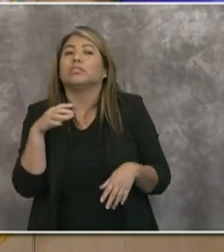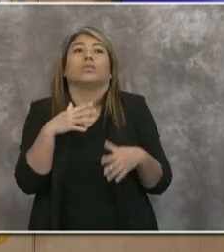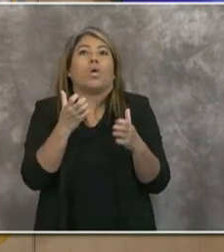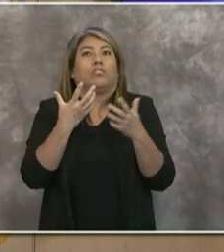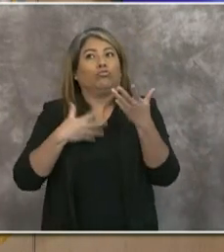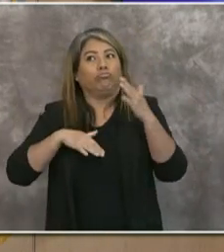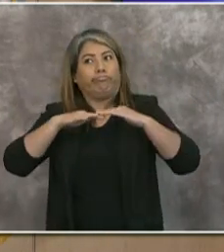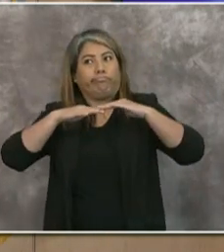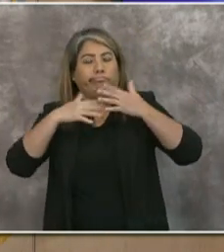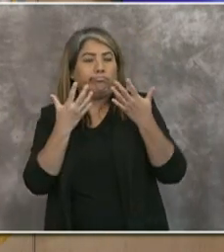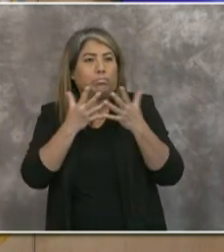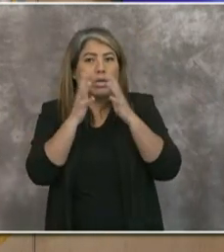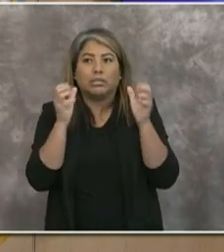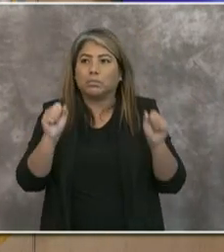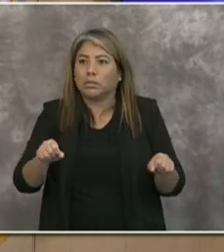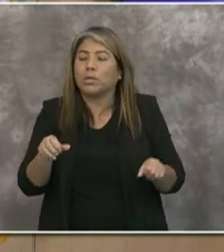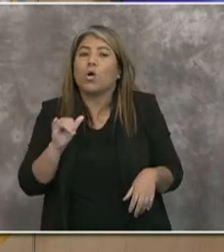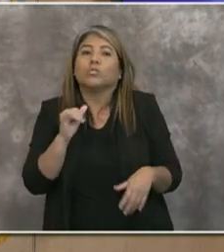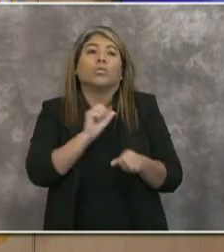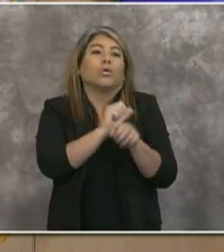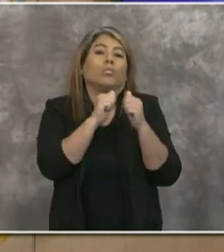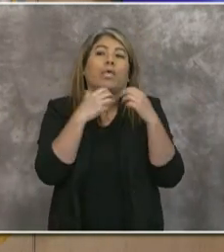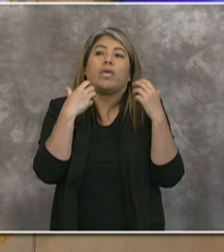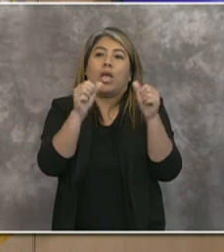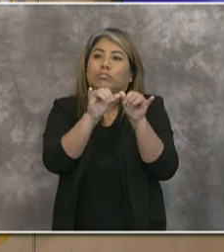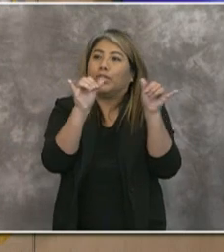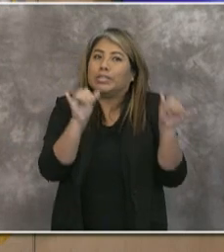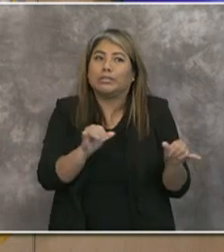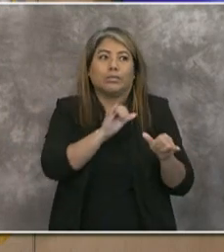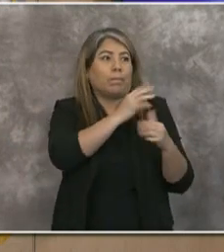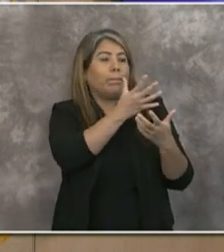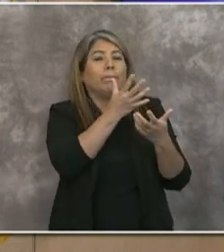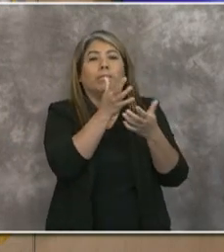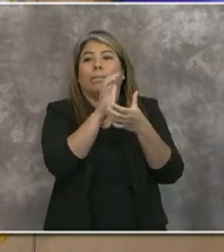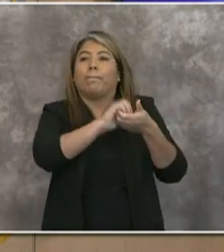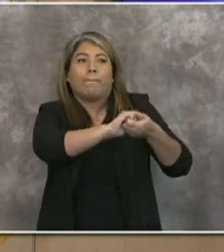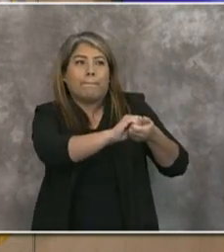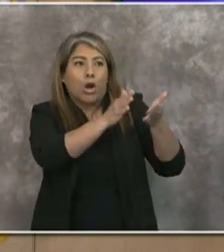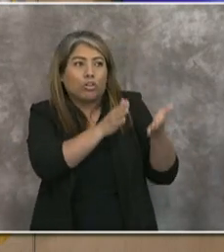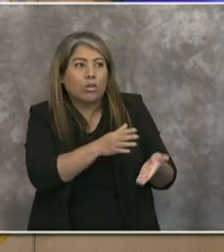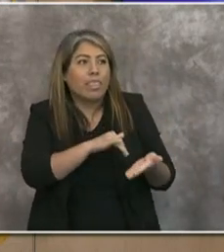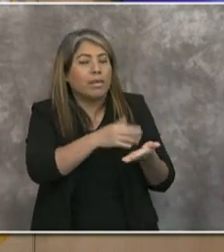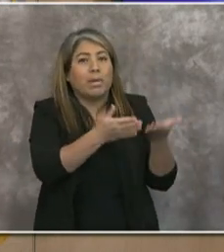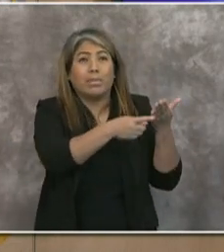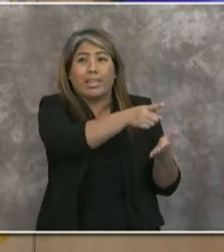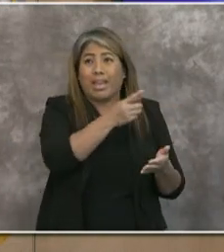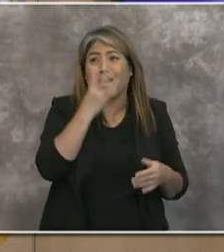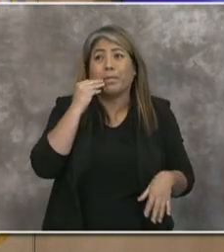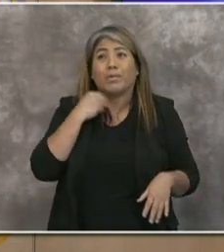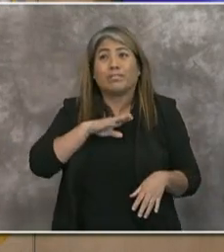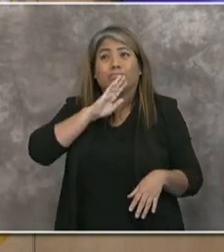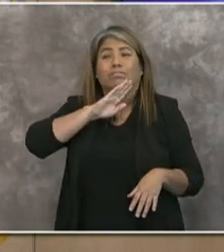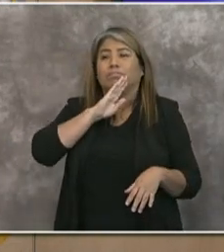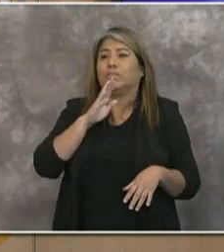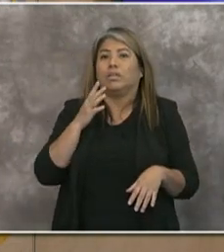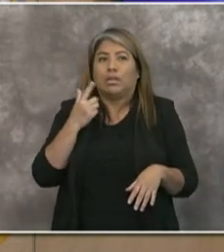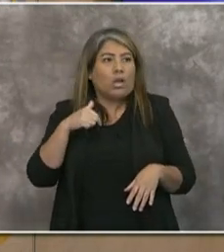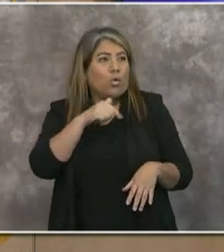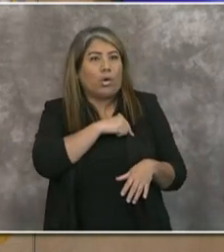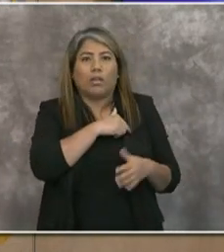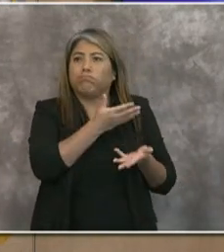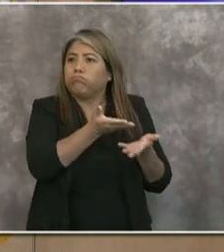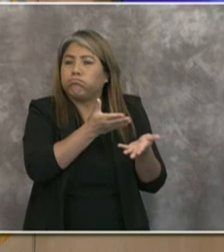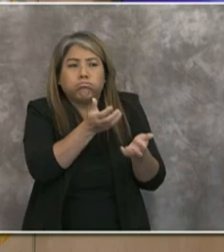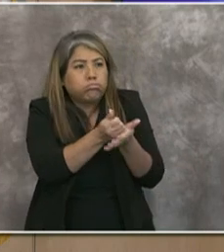a considerable amount of energy is working with our health system partners to break down any barriers that they may be facing, whether it be PPE